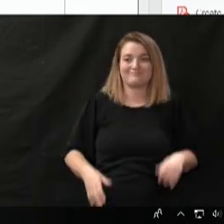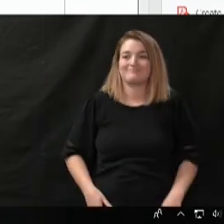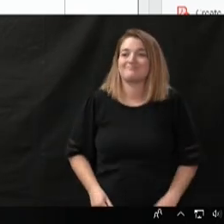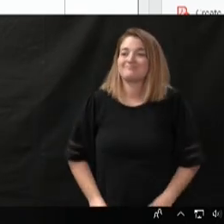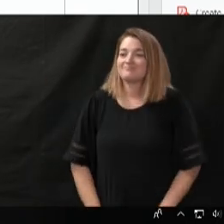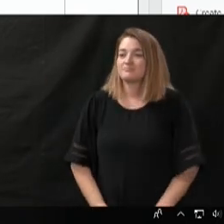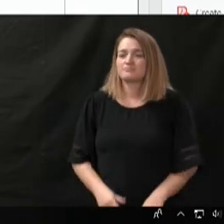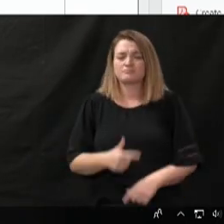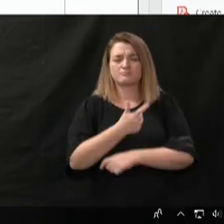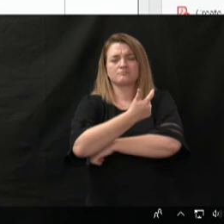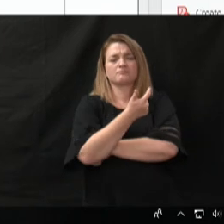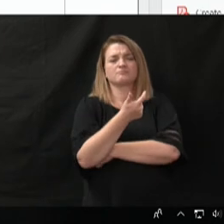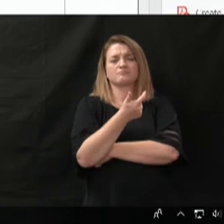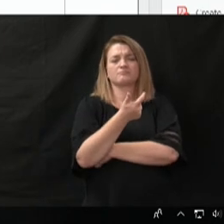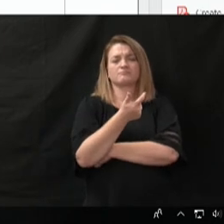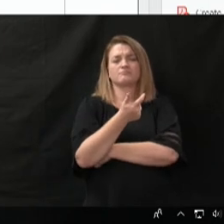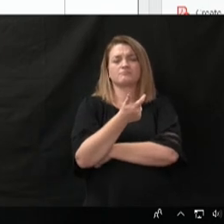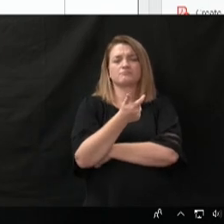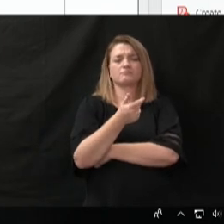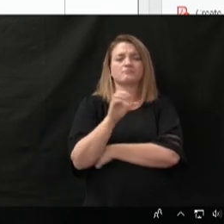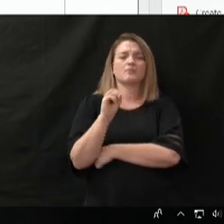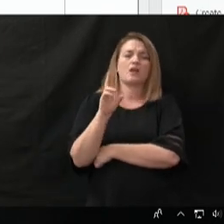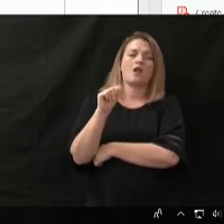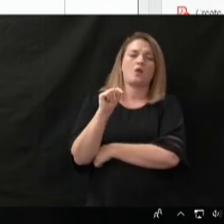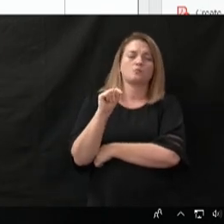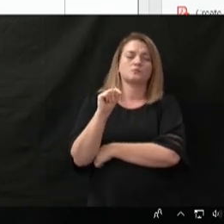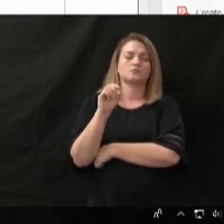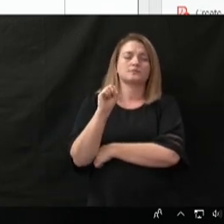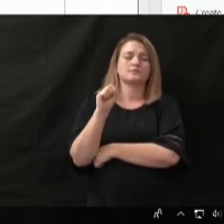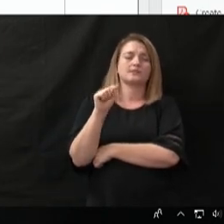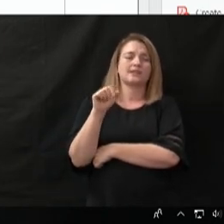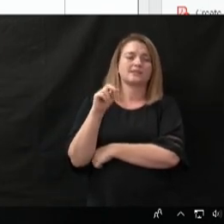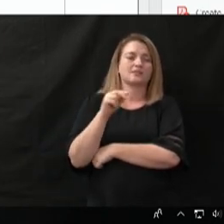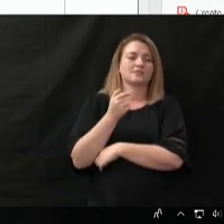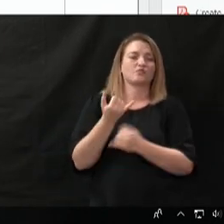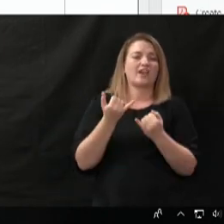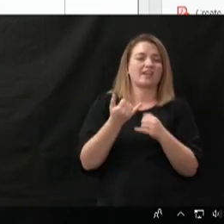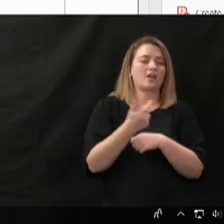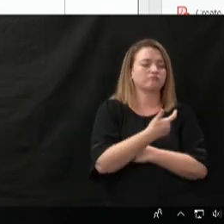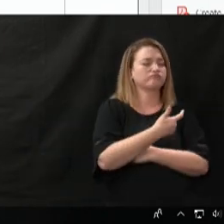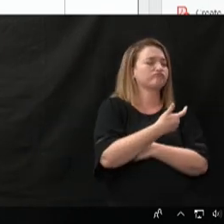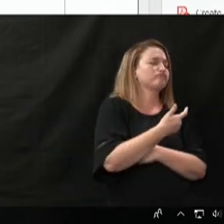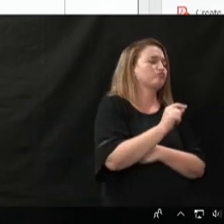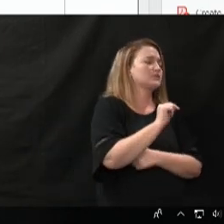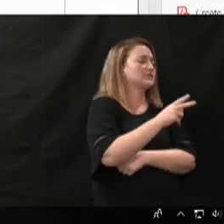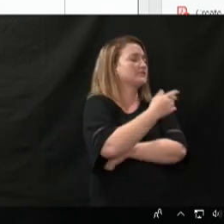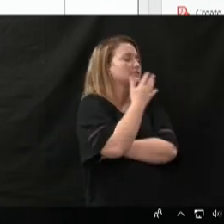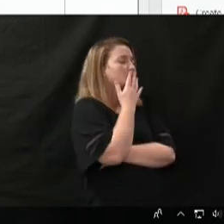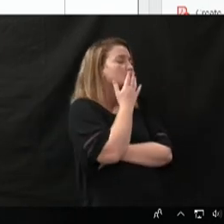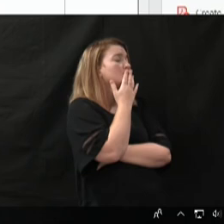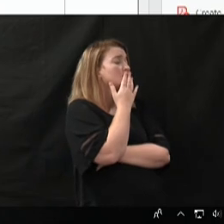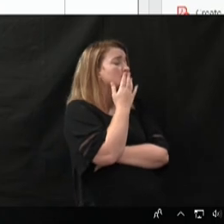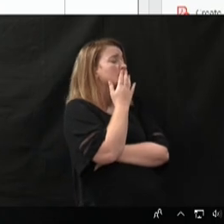They're watching. Say outstanding. Outstanding. They're watching their shows right now.